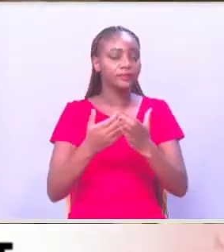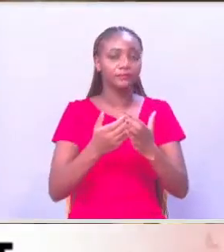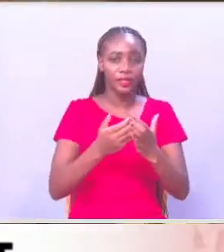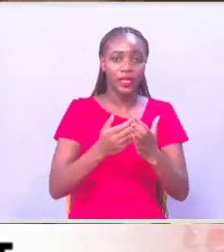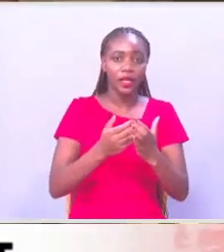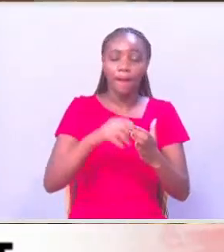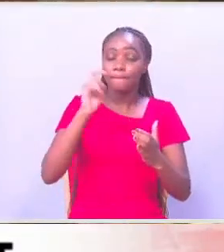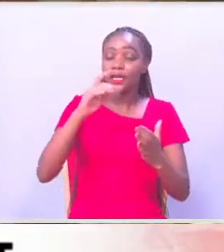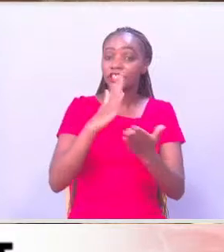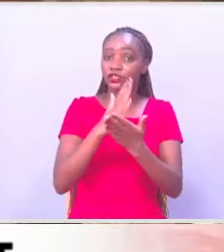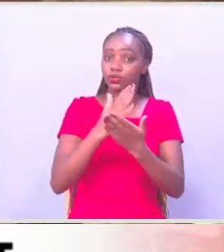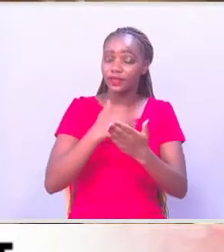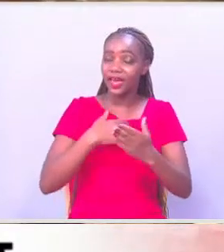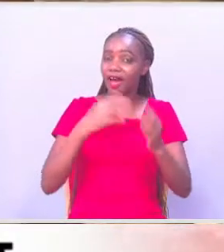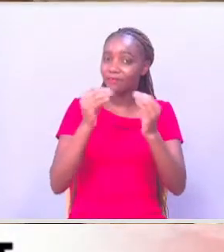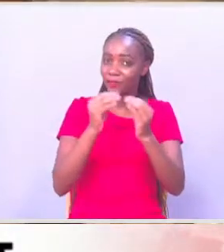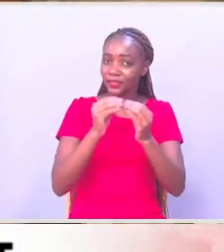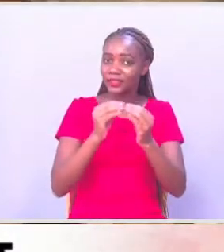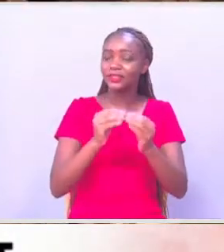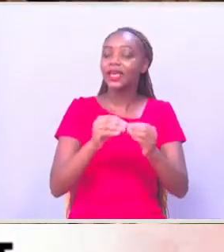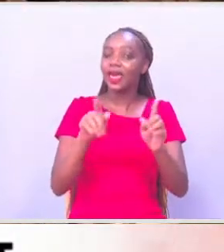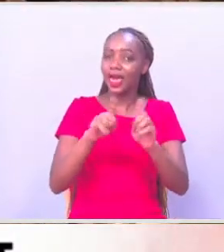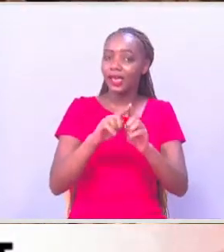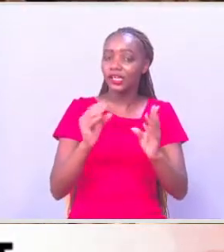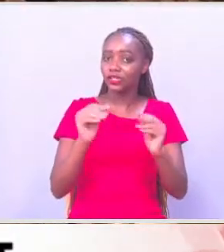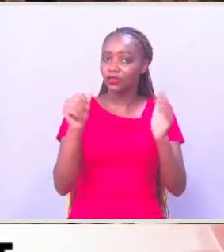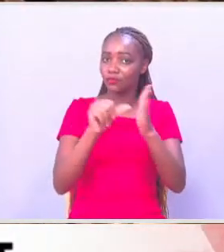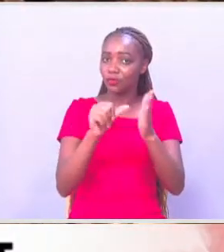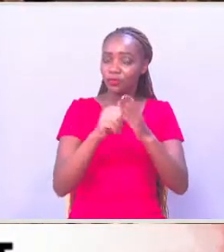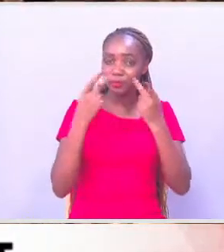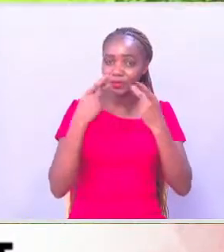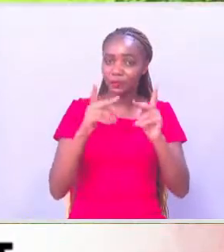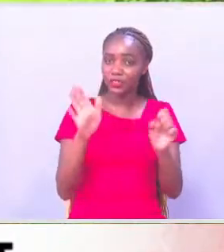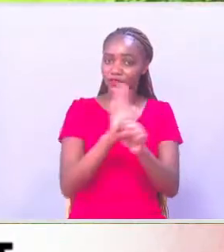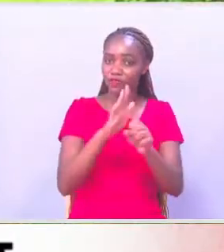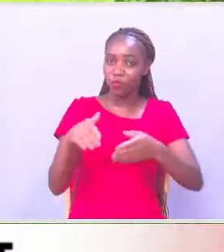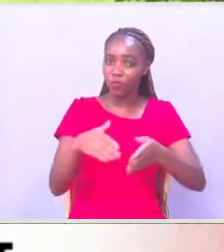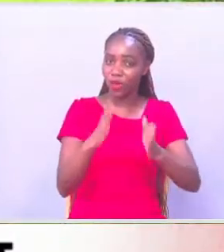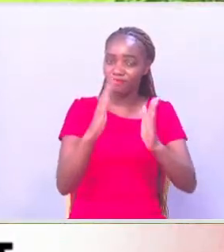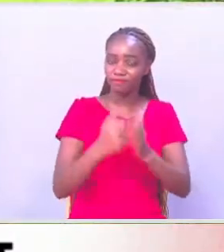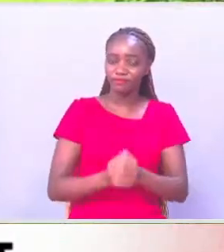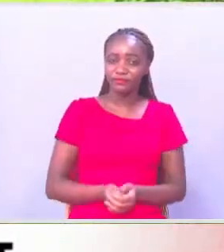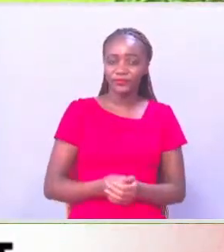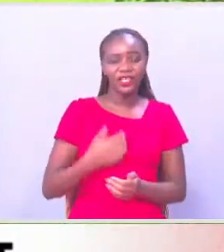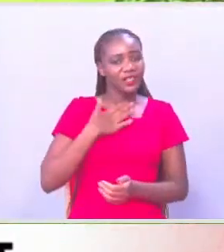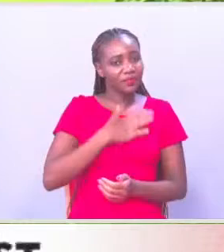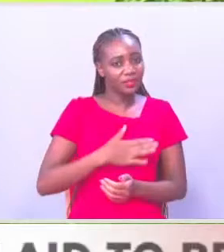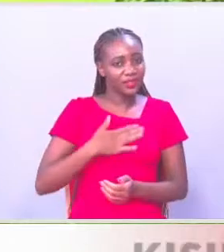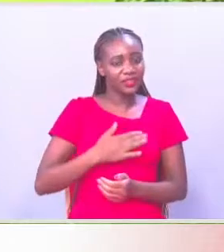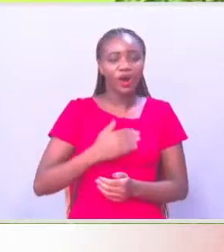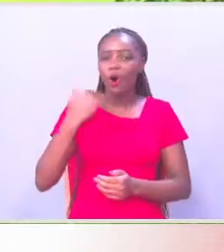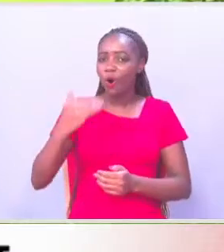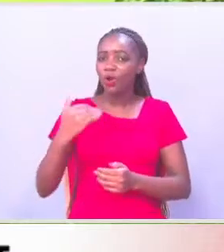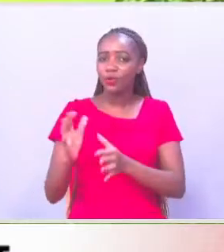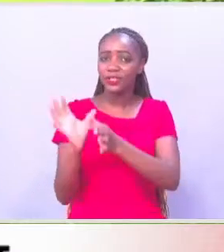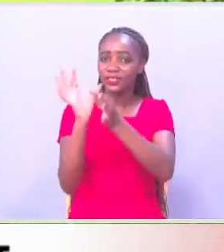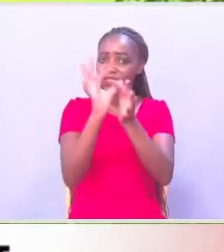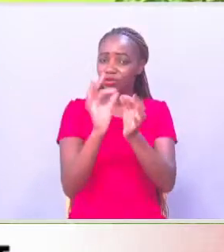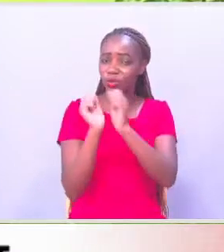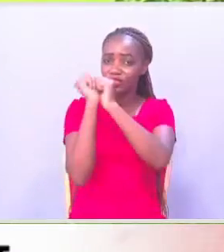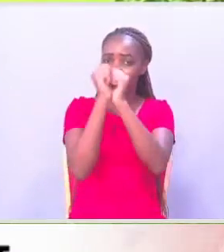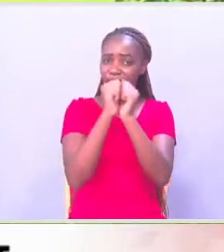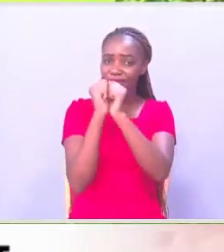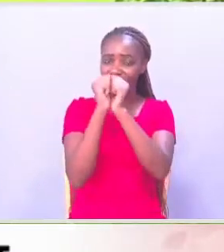to resolve such conflicts and prevent similar incidences from reoccurring. Please, let's come together, let's